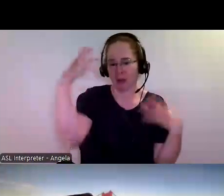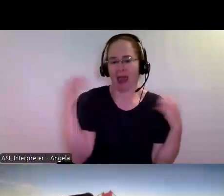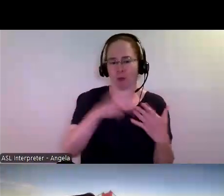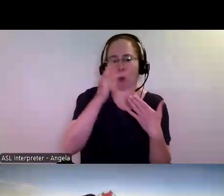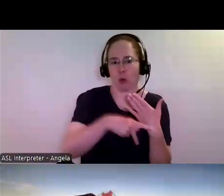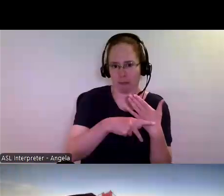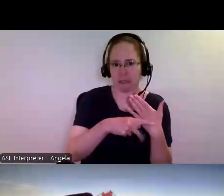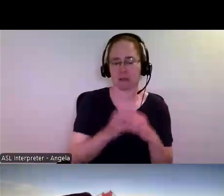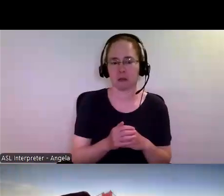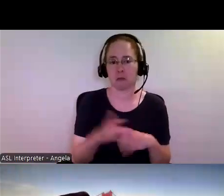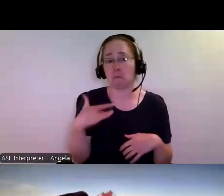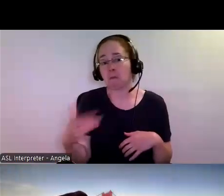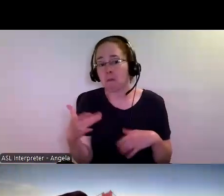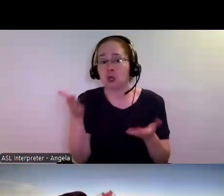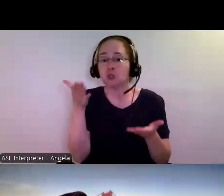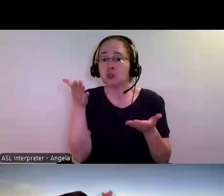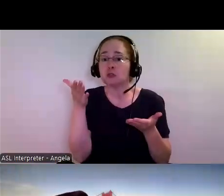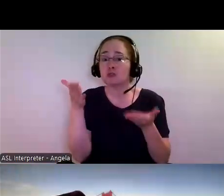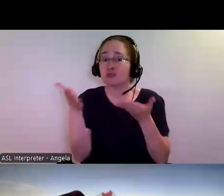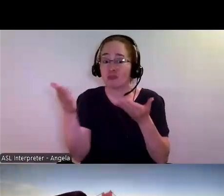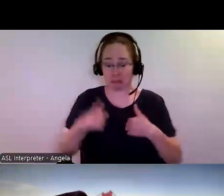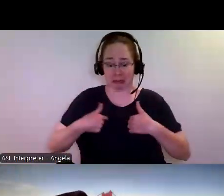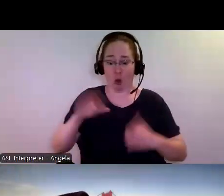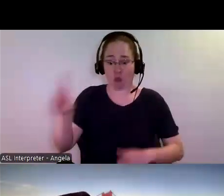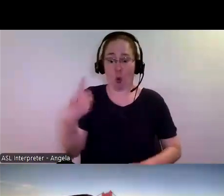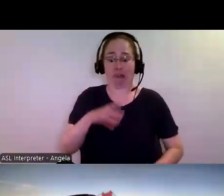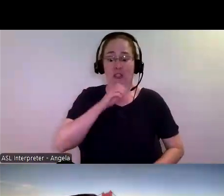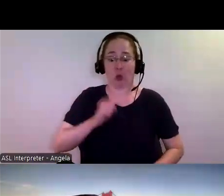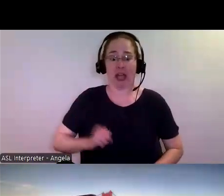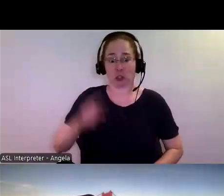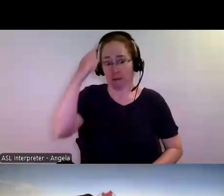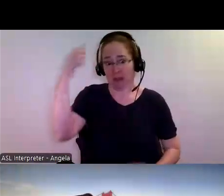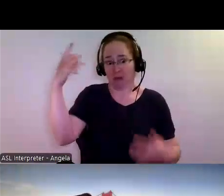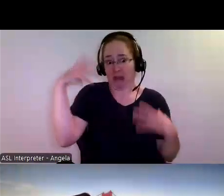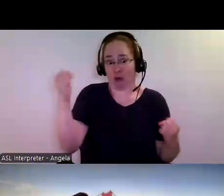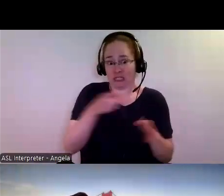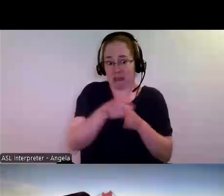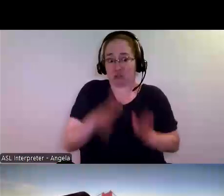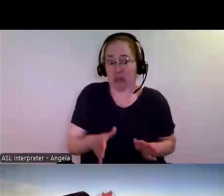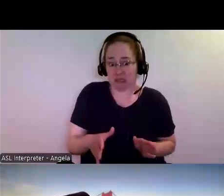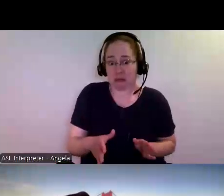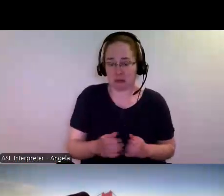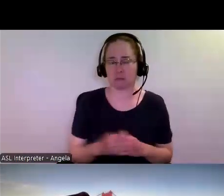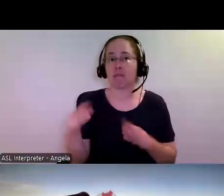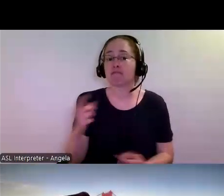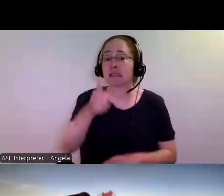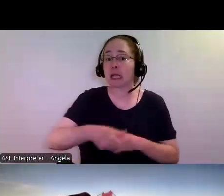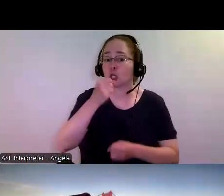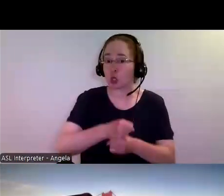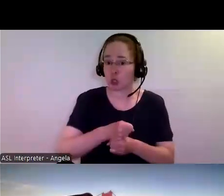programs, often serving as the only geriatric mental health specialist. For the last 10 years,